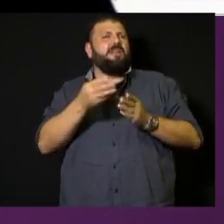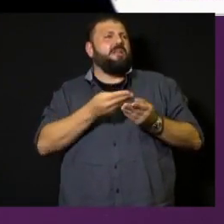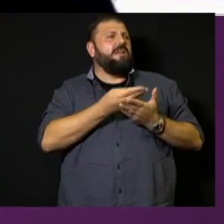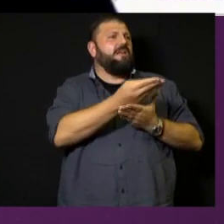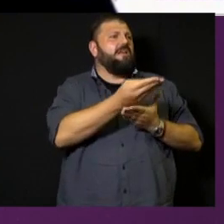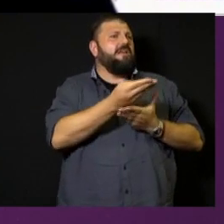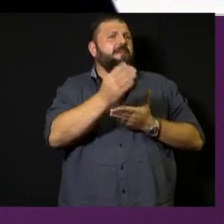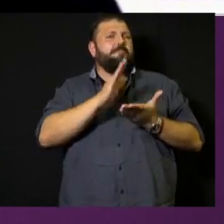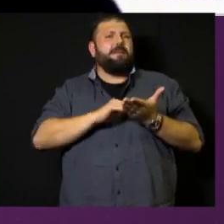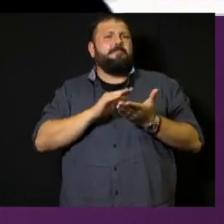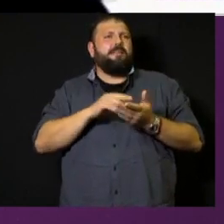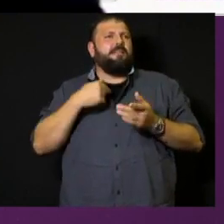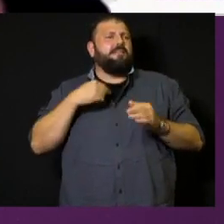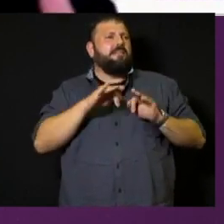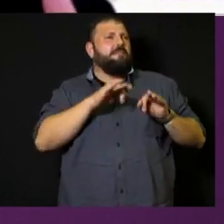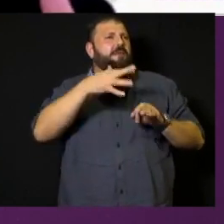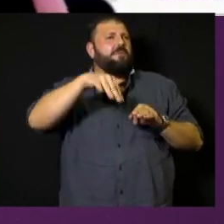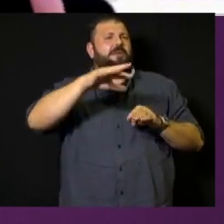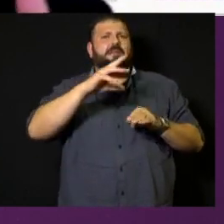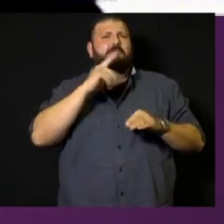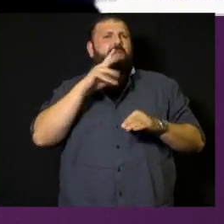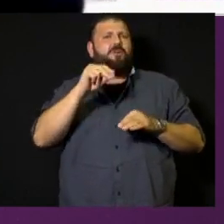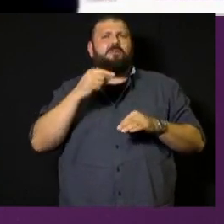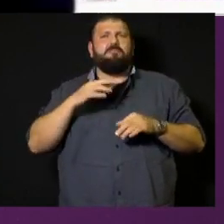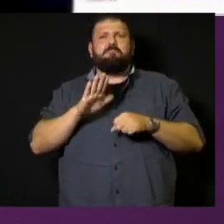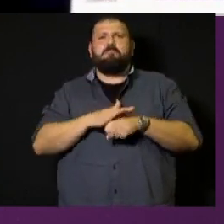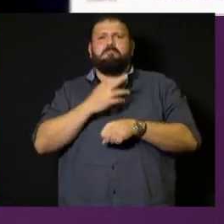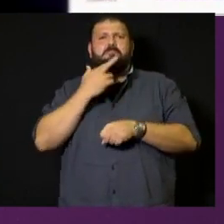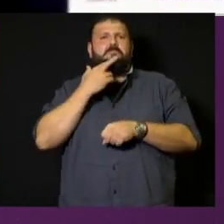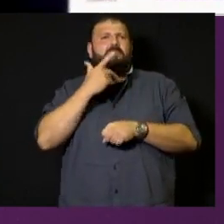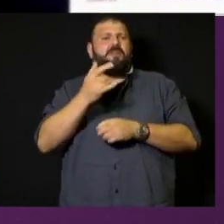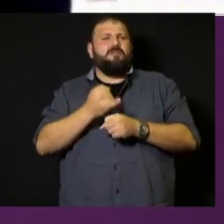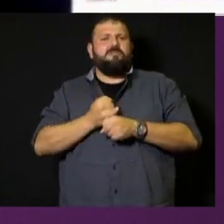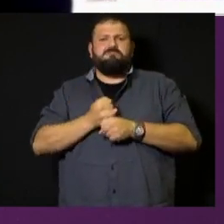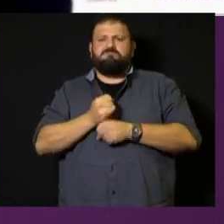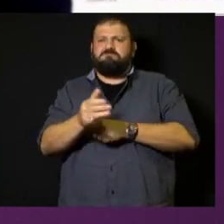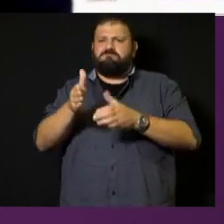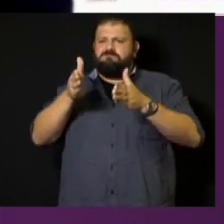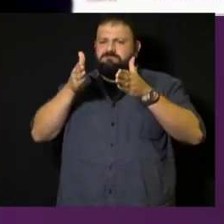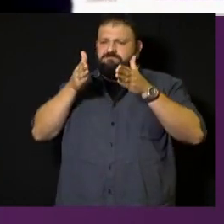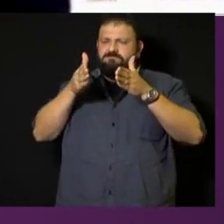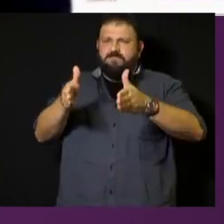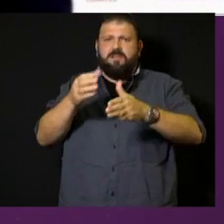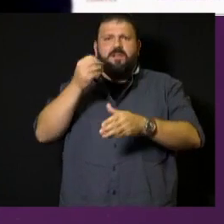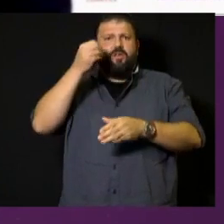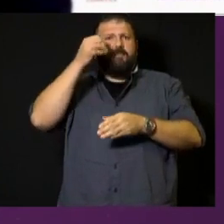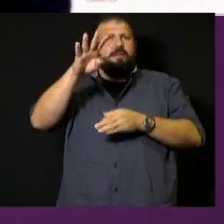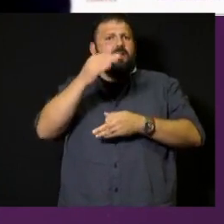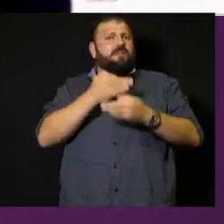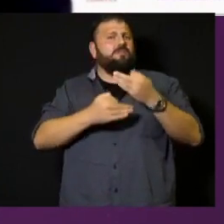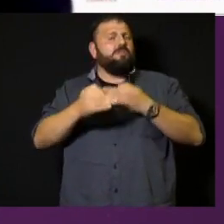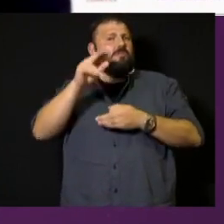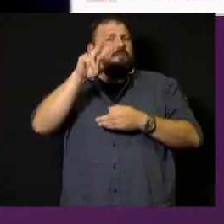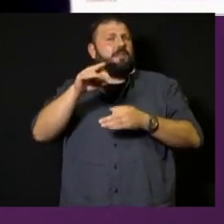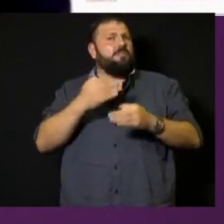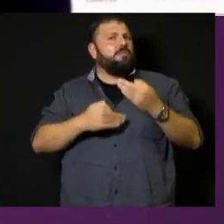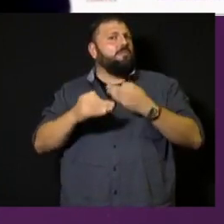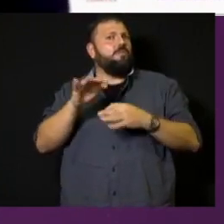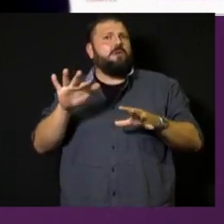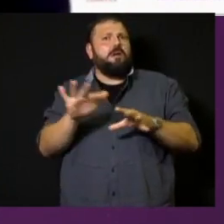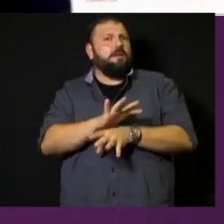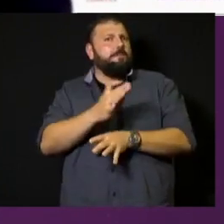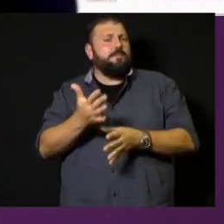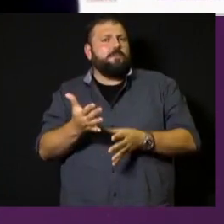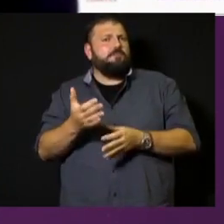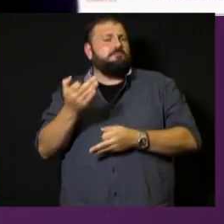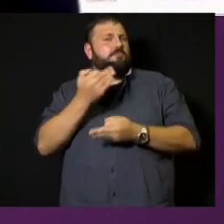I made a decision to make things happen, and things change in that moment when you change in your